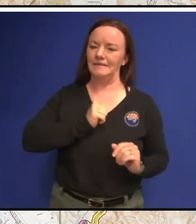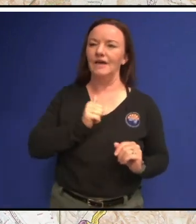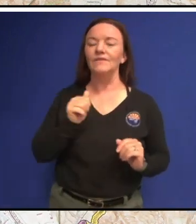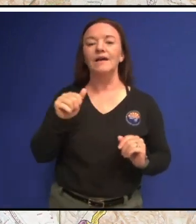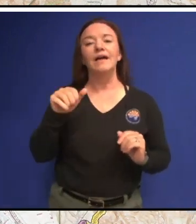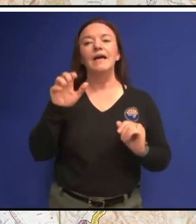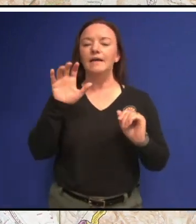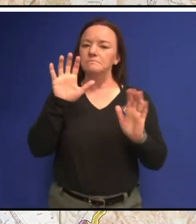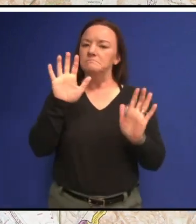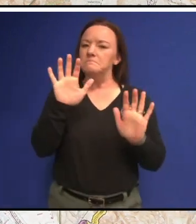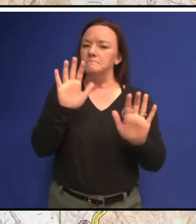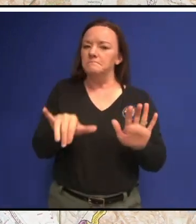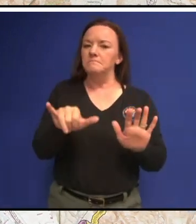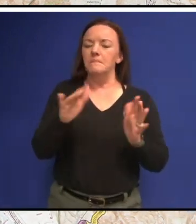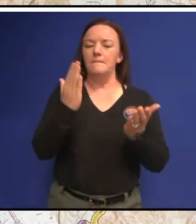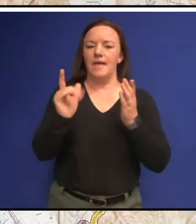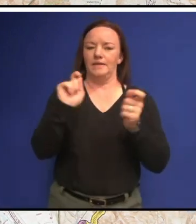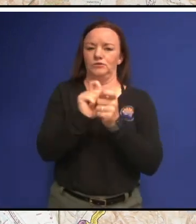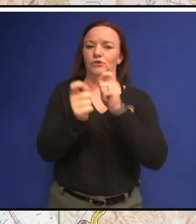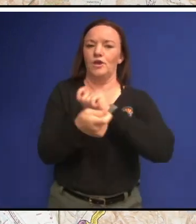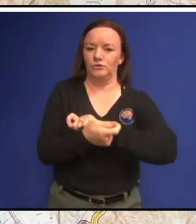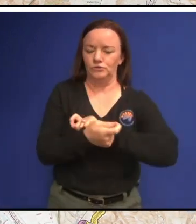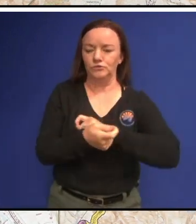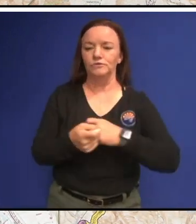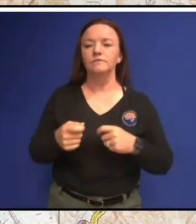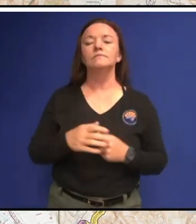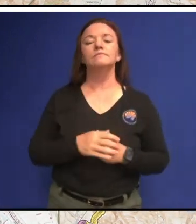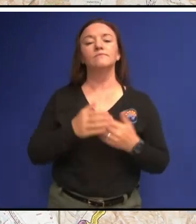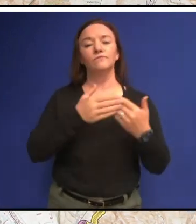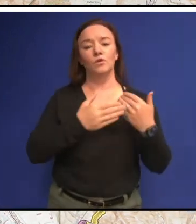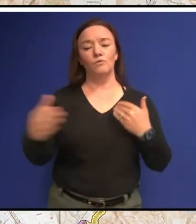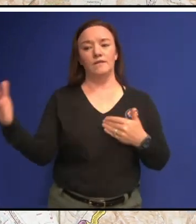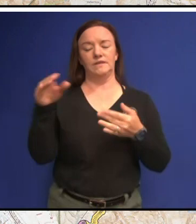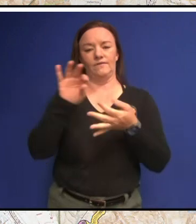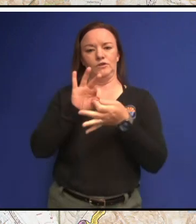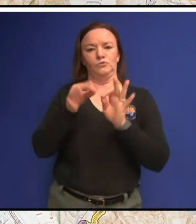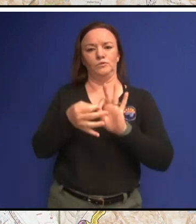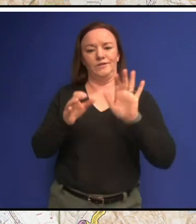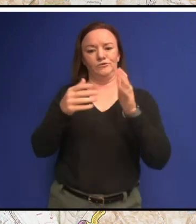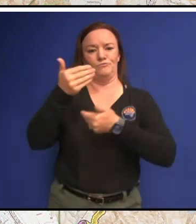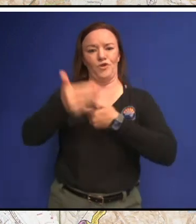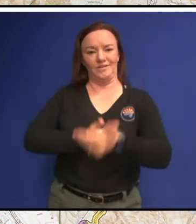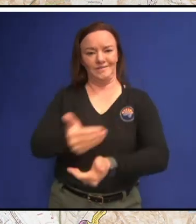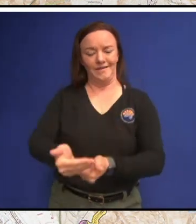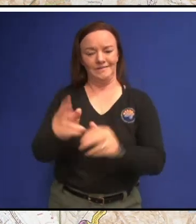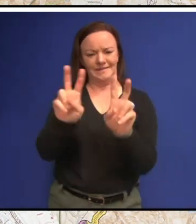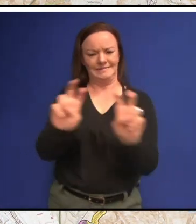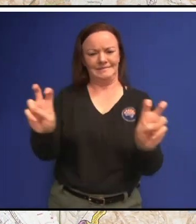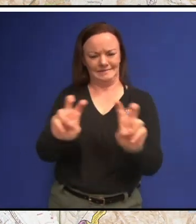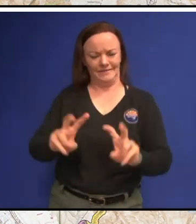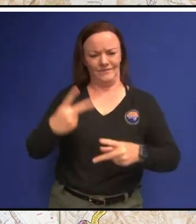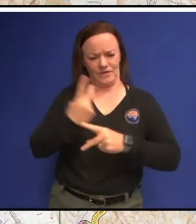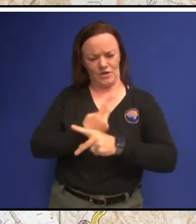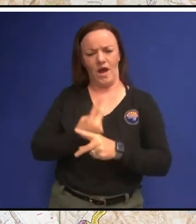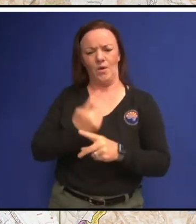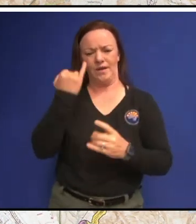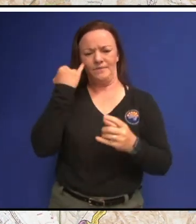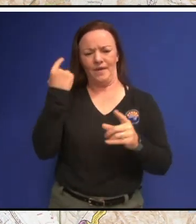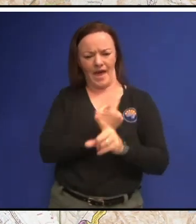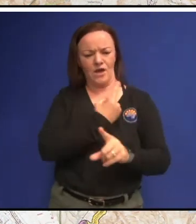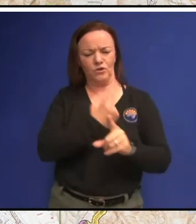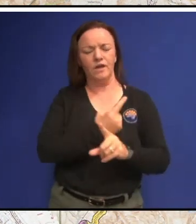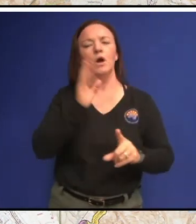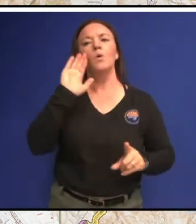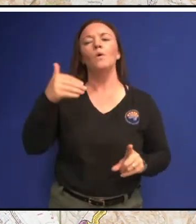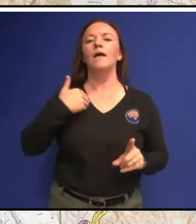change. That as they go through the rest of the interpretation of this, then they will have a better idea of exactly how much